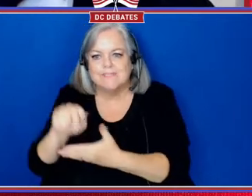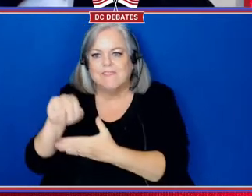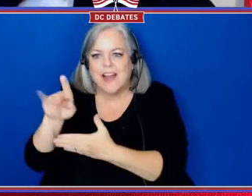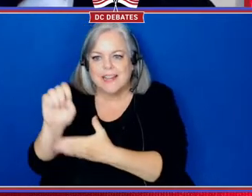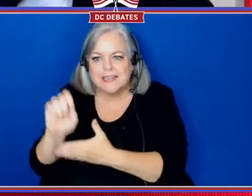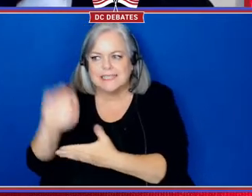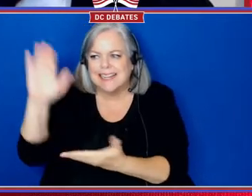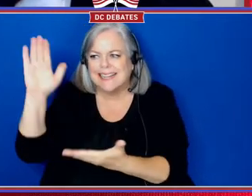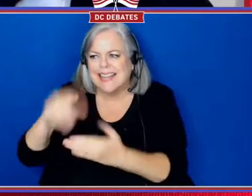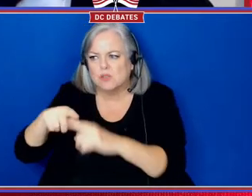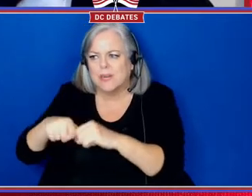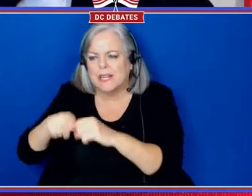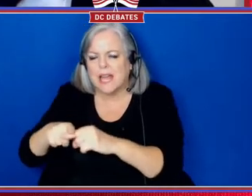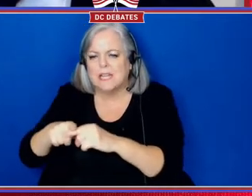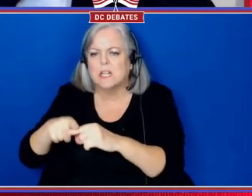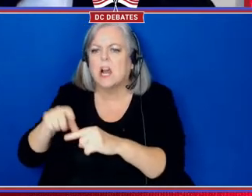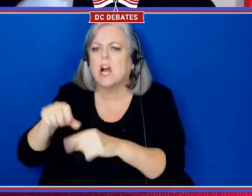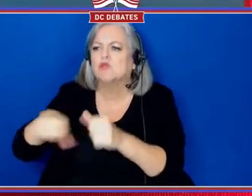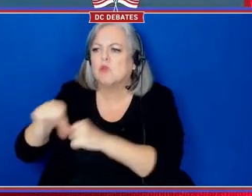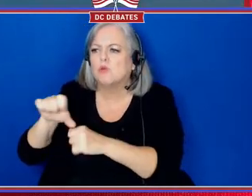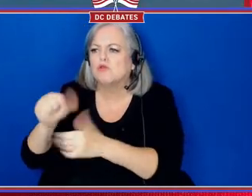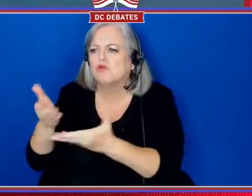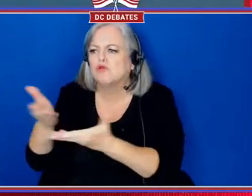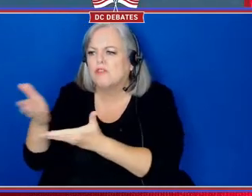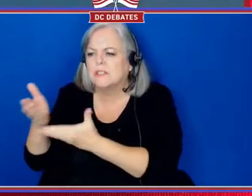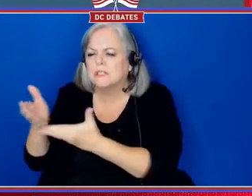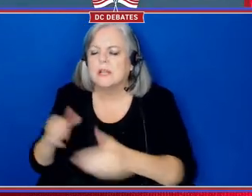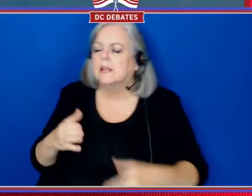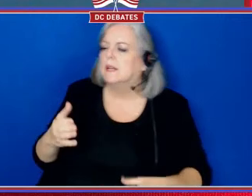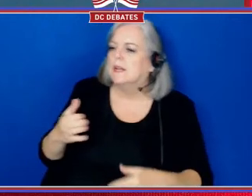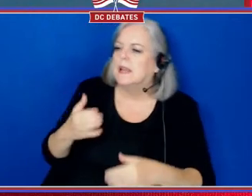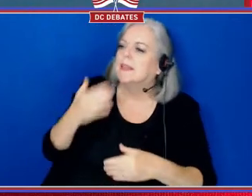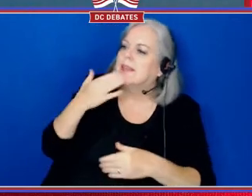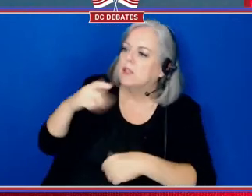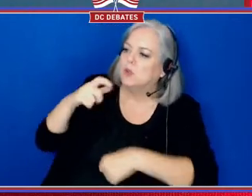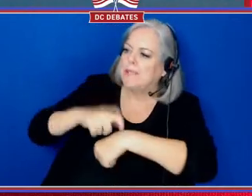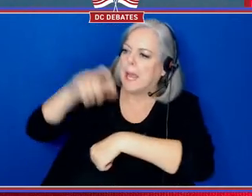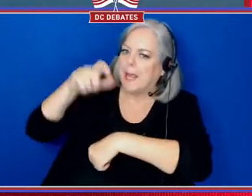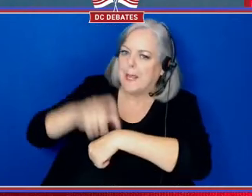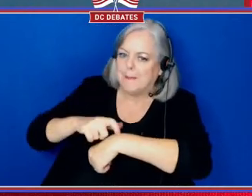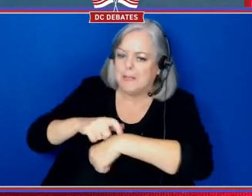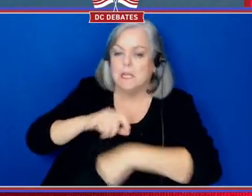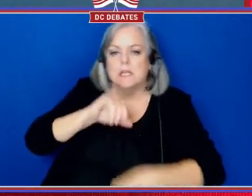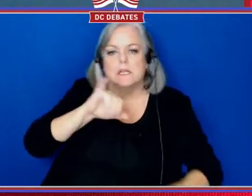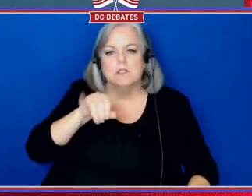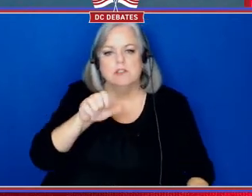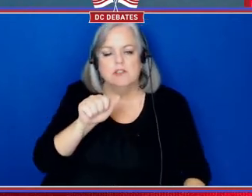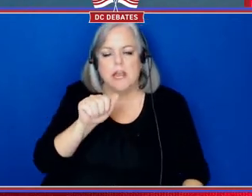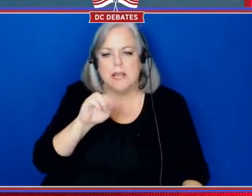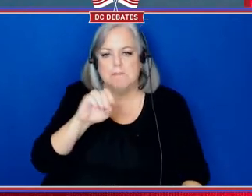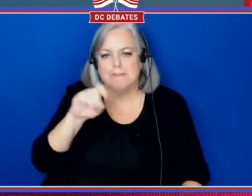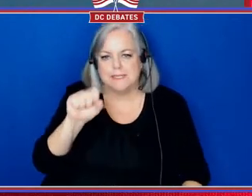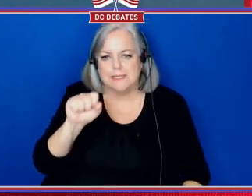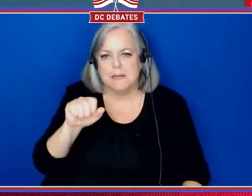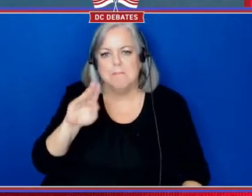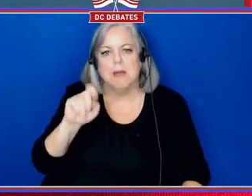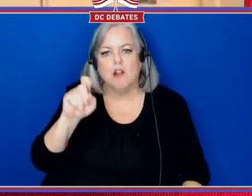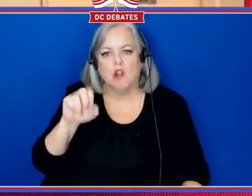you, Council to Member. That's their time. This is ambitious, James but Butler, it is good for I saw city. That you had your hand up for a 30-second